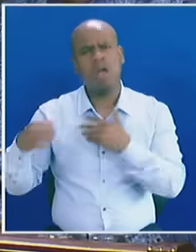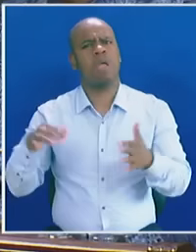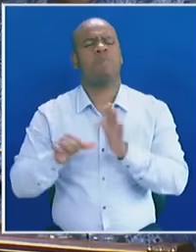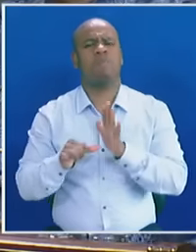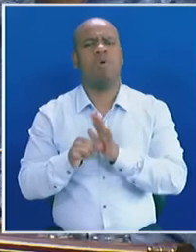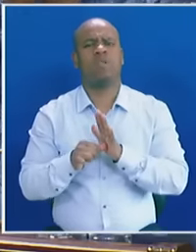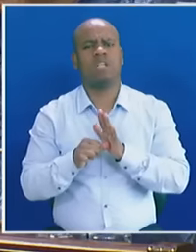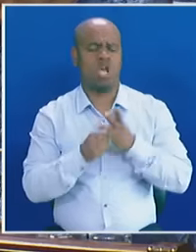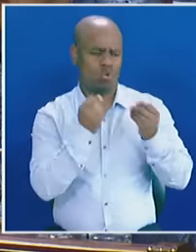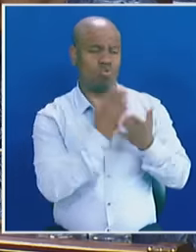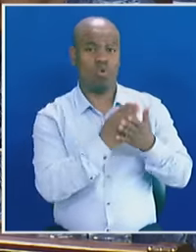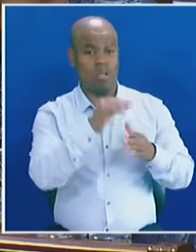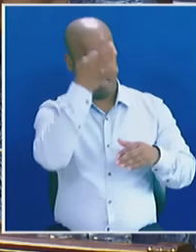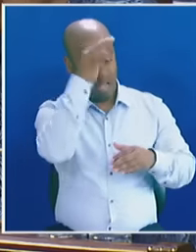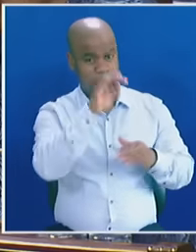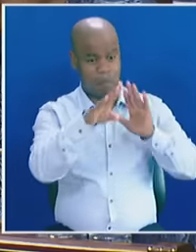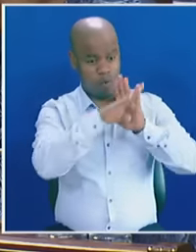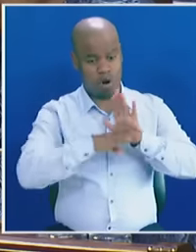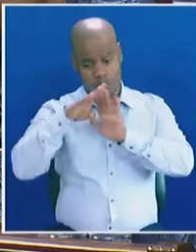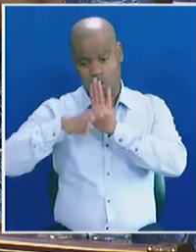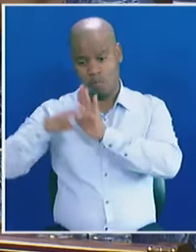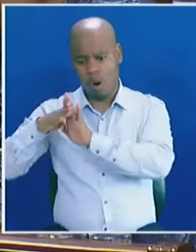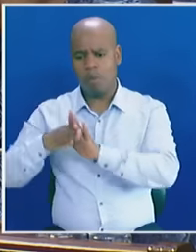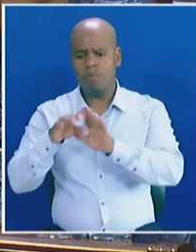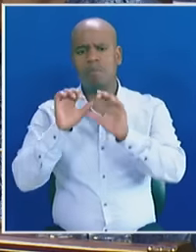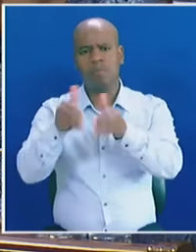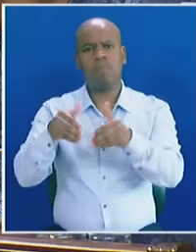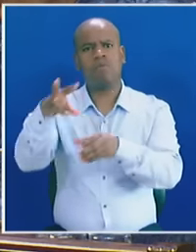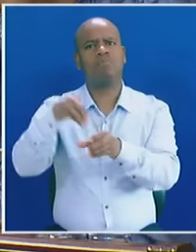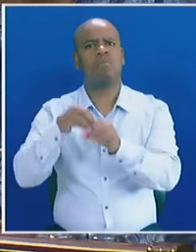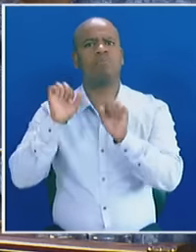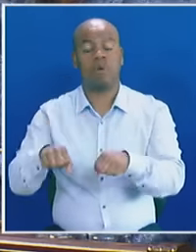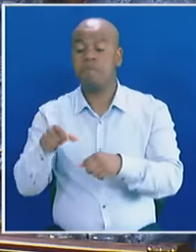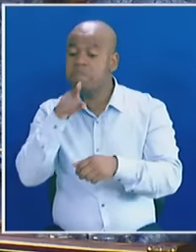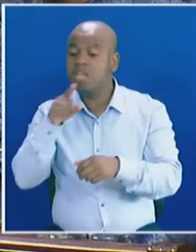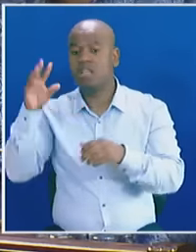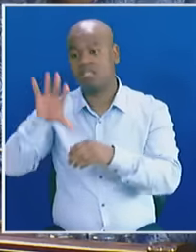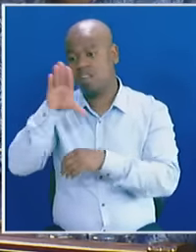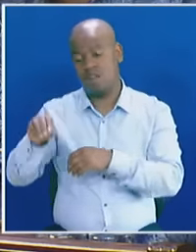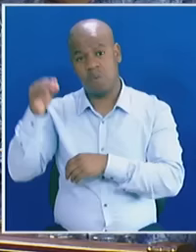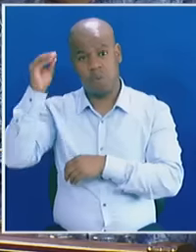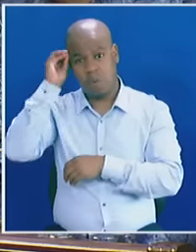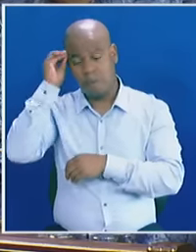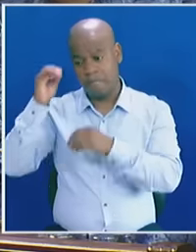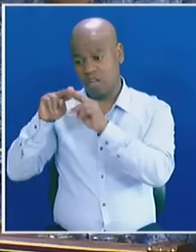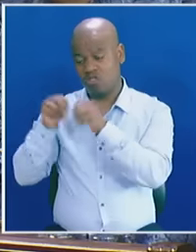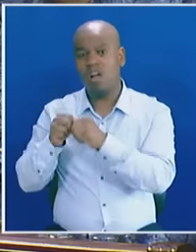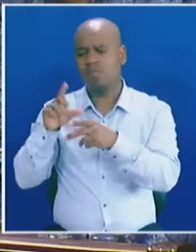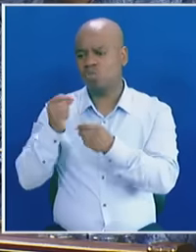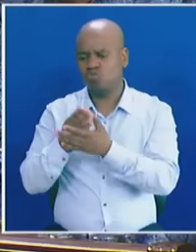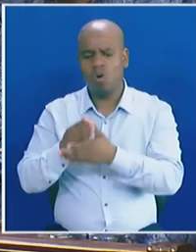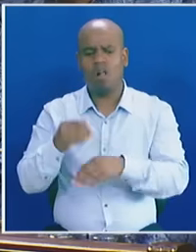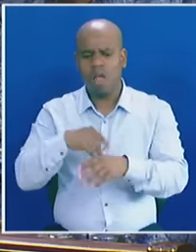government programs. Therefore, the focus must be on matters of national interest, including terrorism, sabotage, subversion,